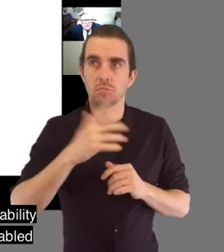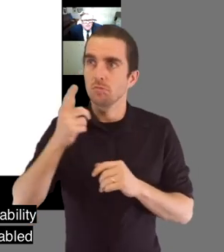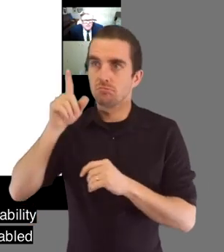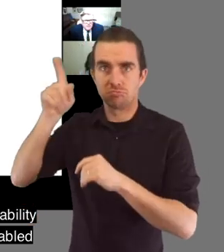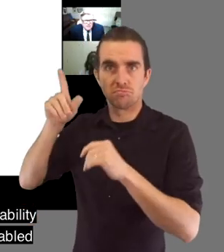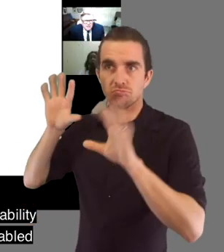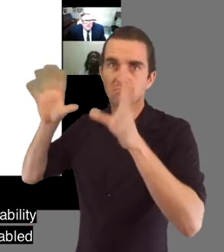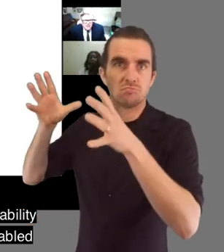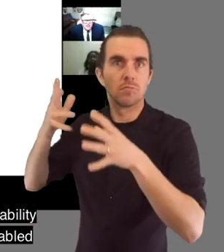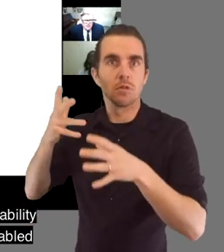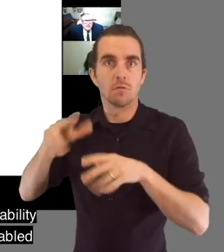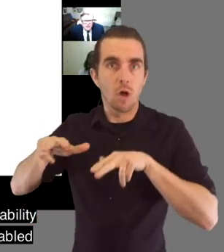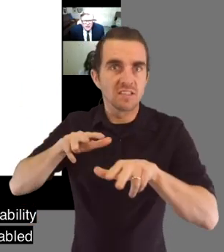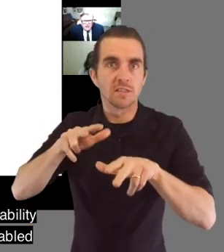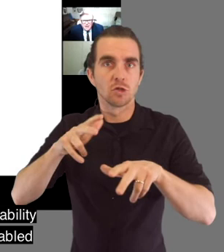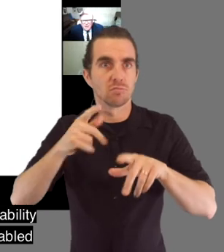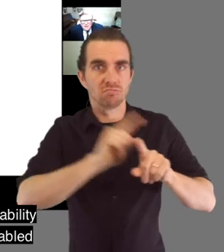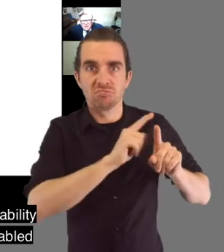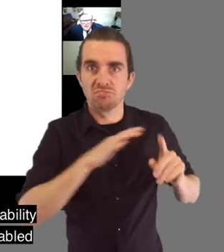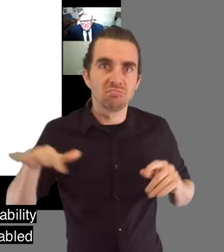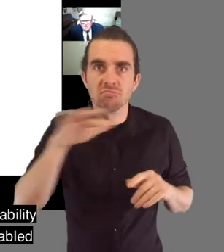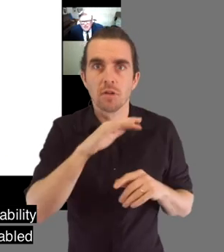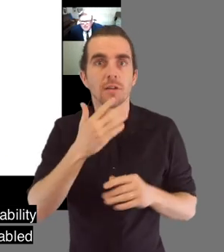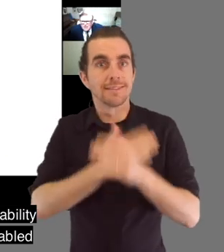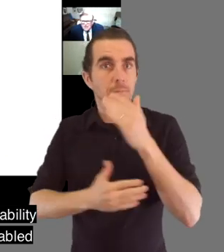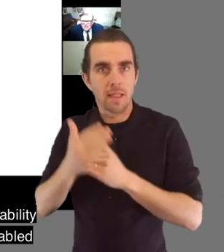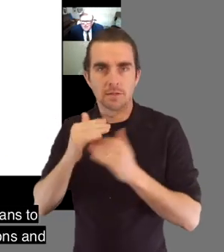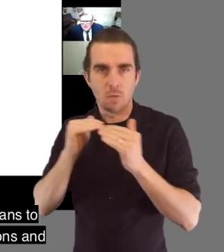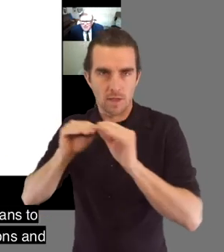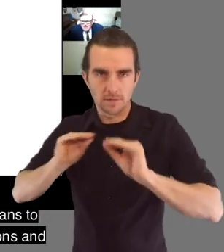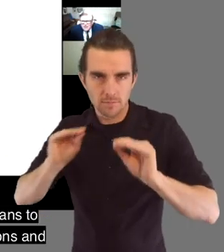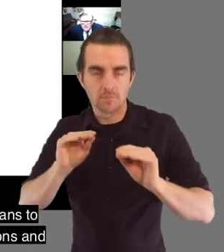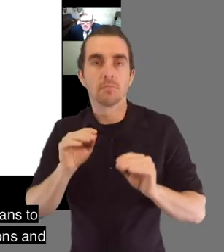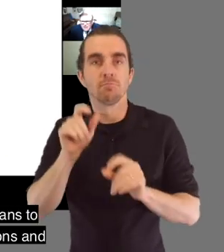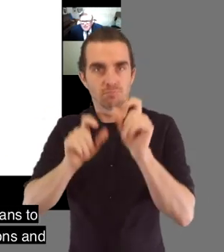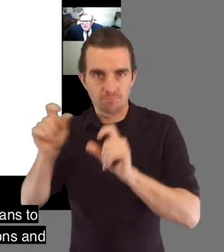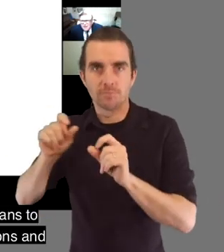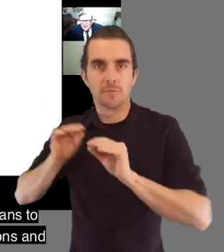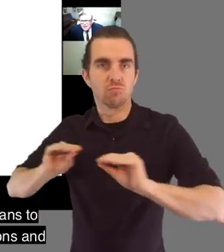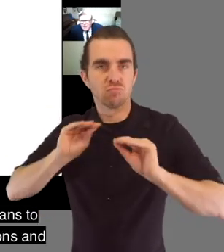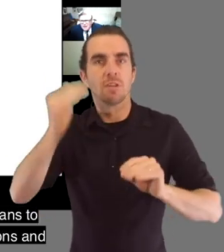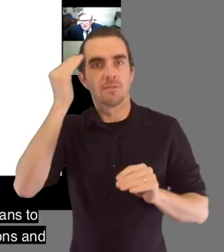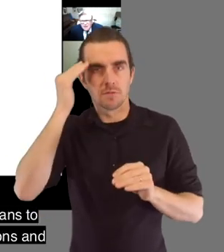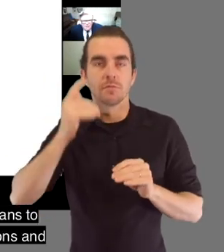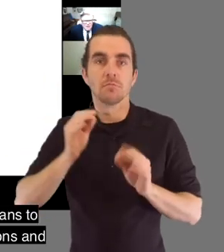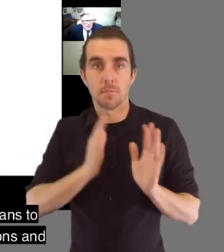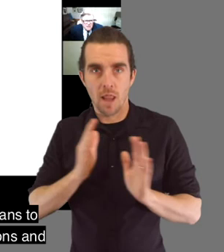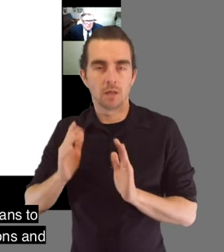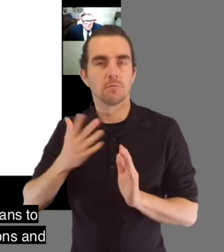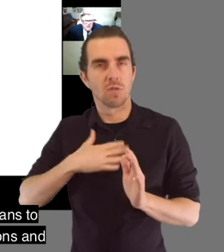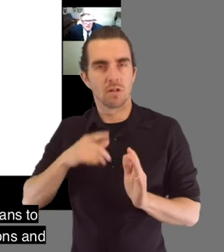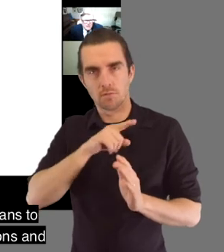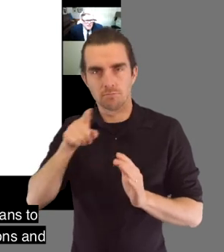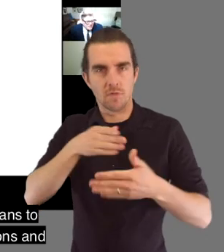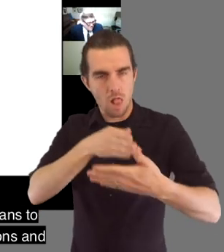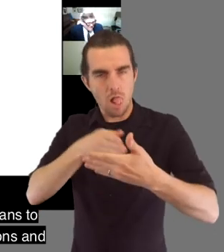receive disability equality training delivered by disabled equality trainers, and then develop plans to remove